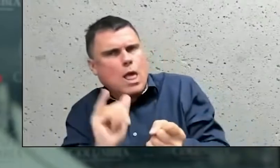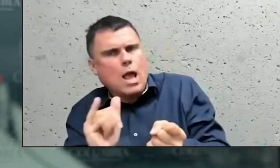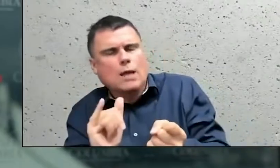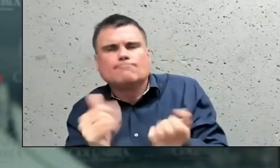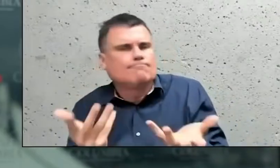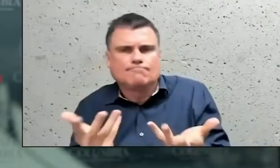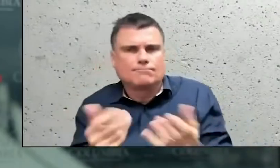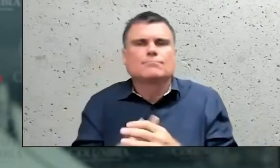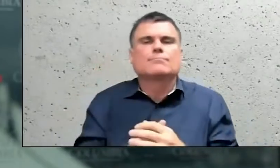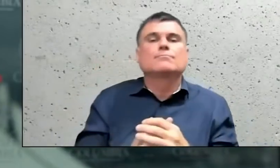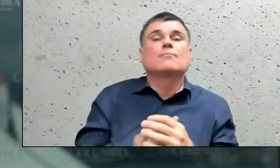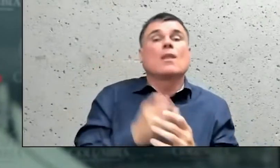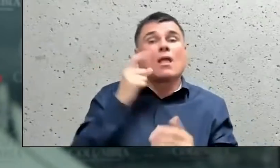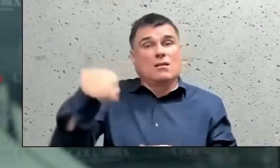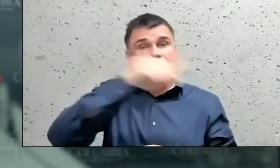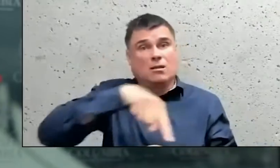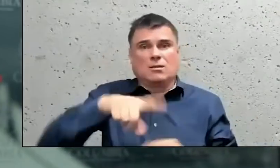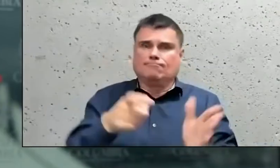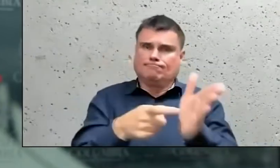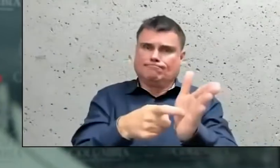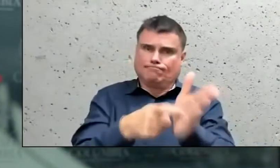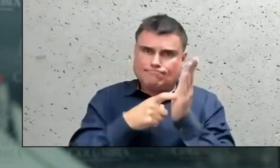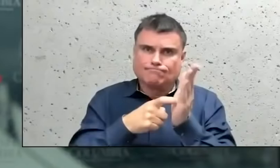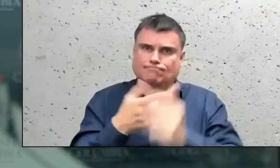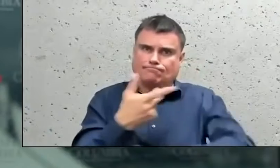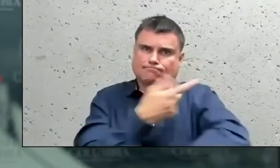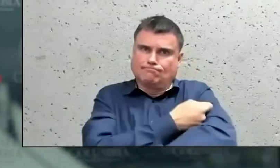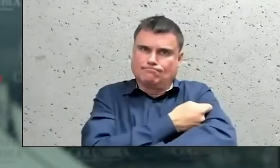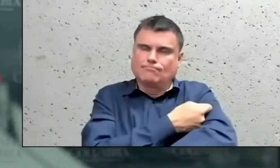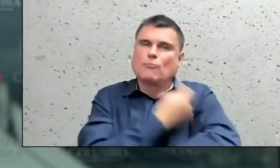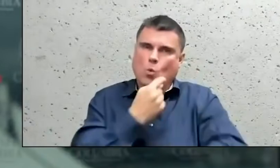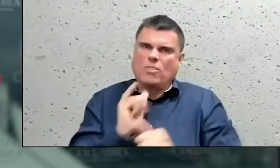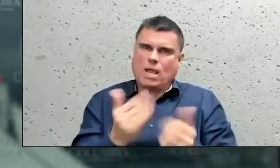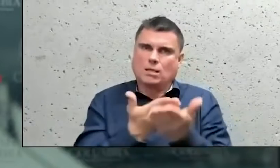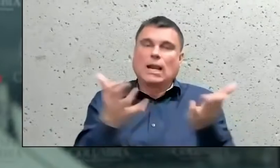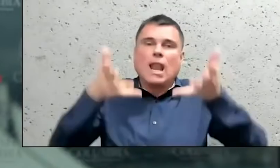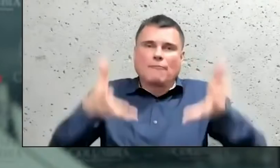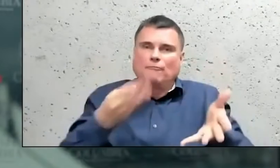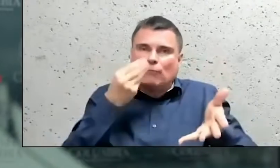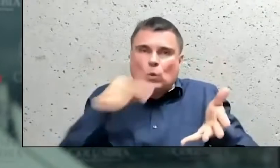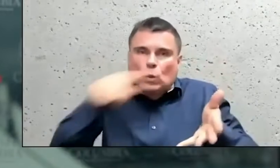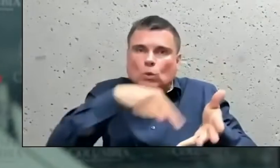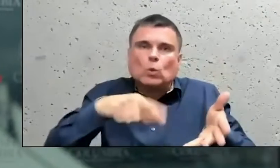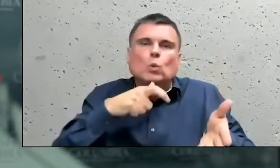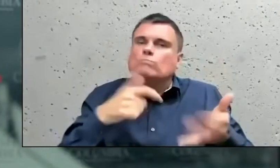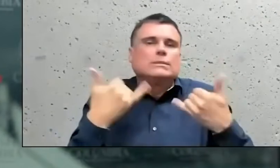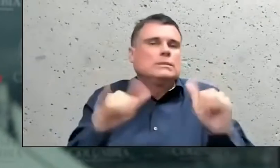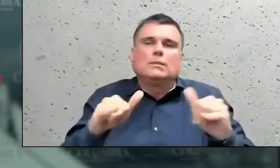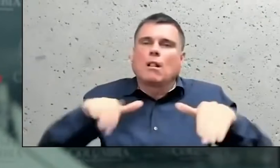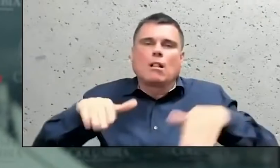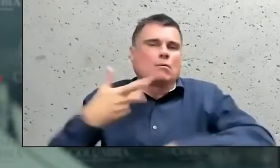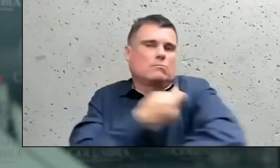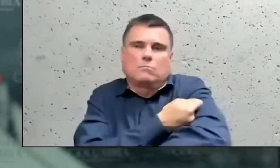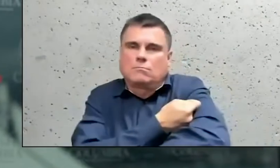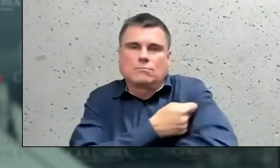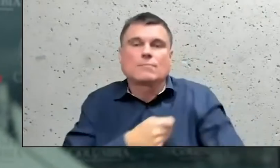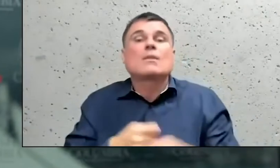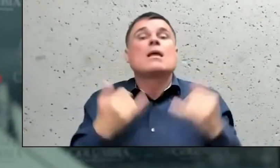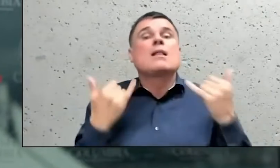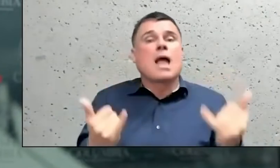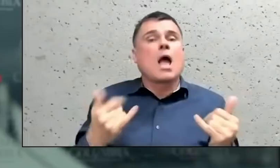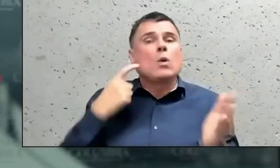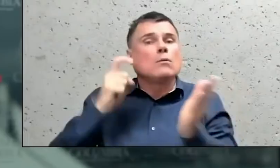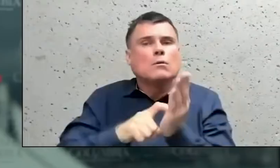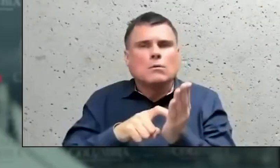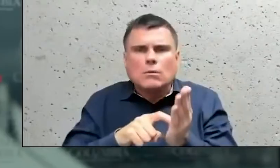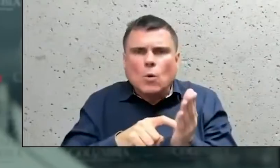mandates. And then by job category, just to give you the job categories that have come together that are over 1,000, so they're not identifying to any